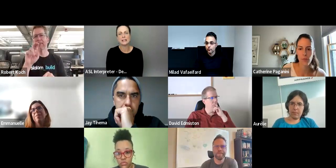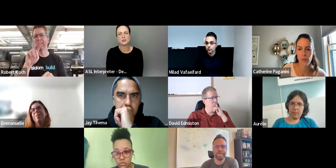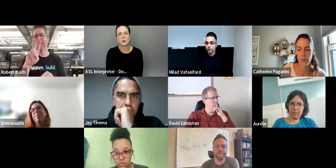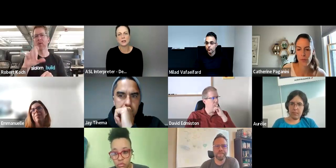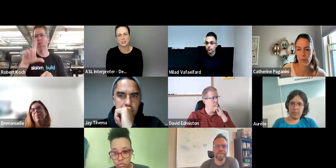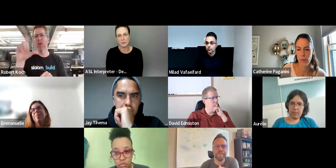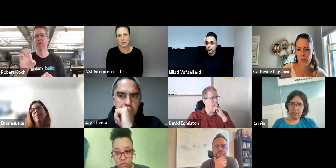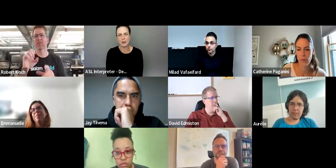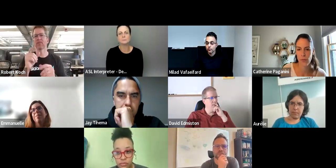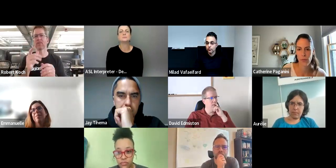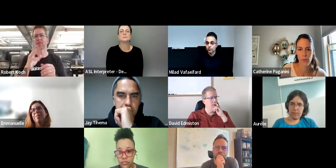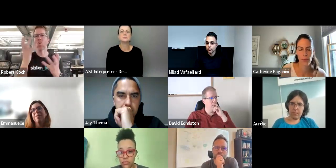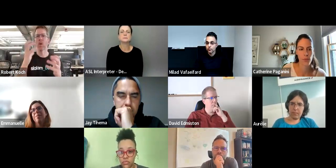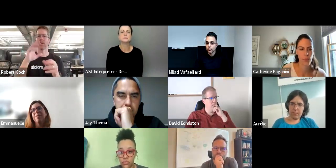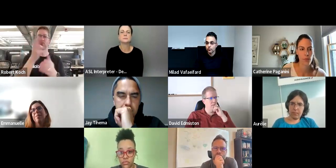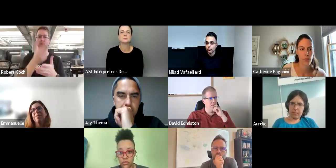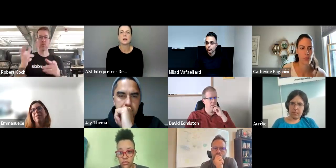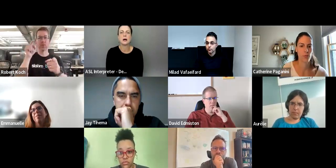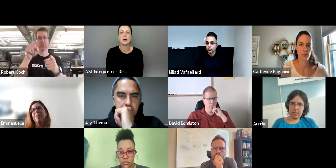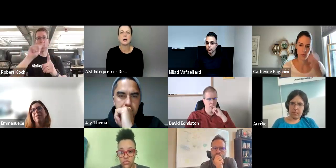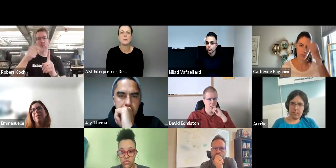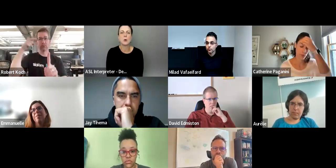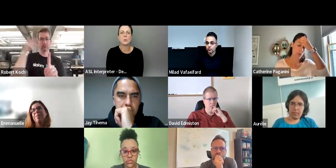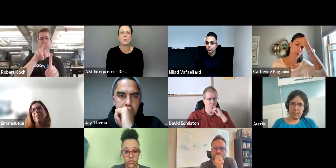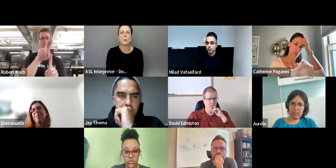So to answer your question, Emmanuel,